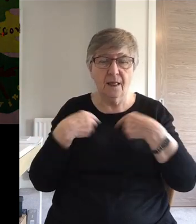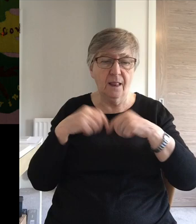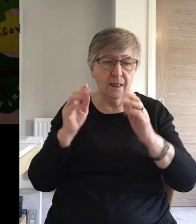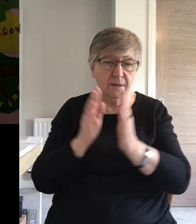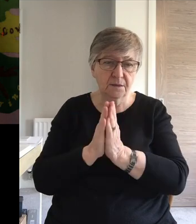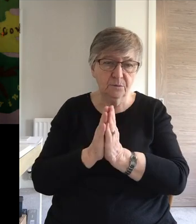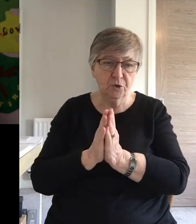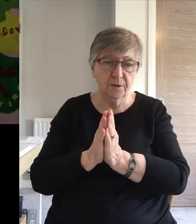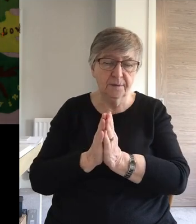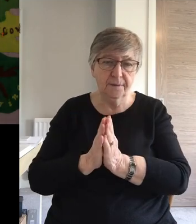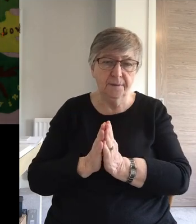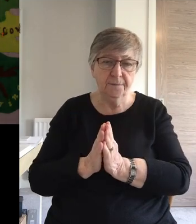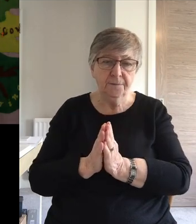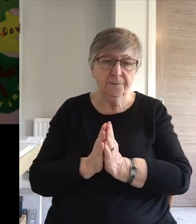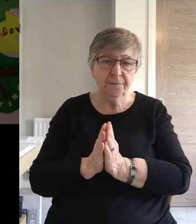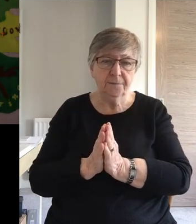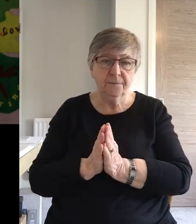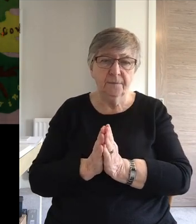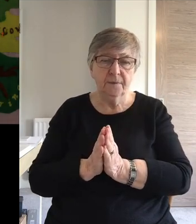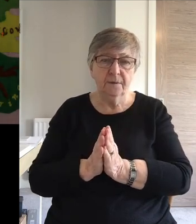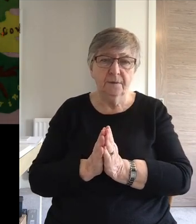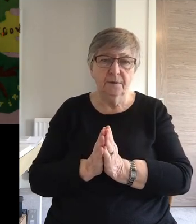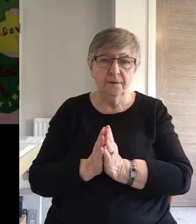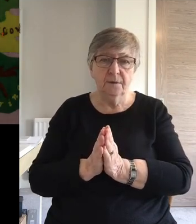Let us pray.